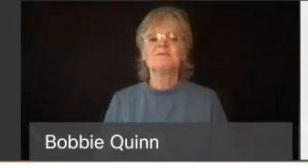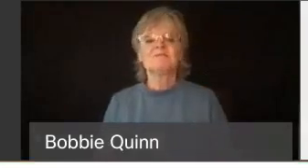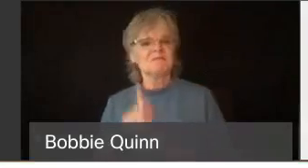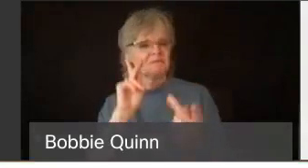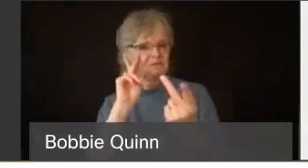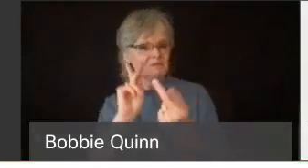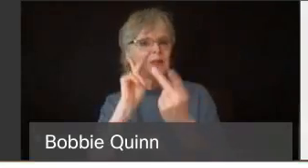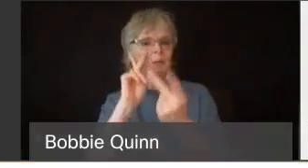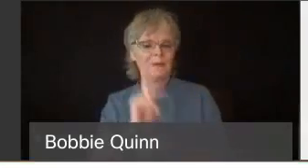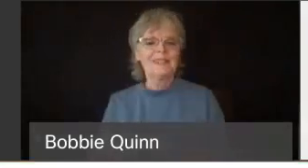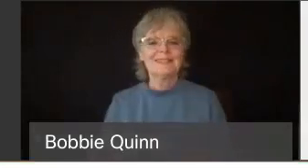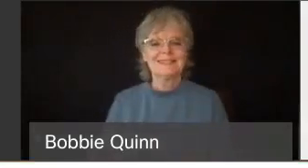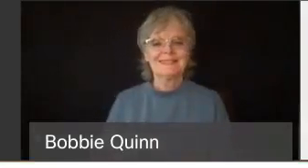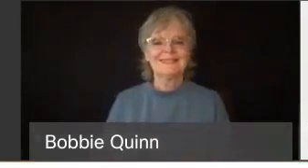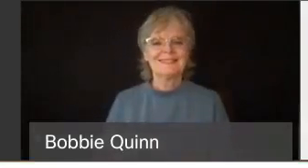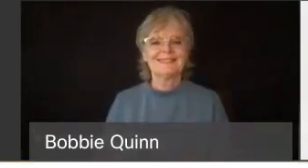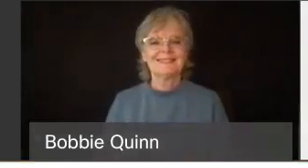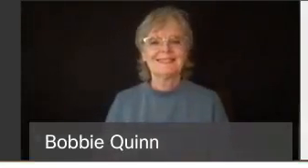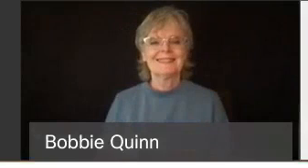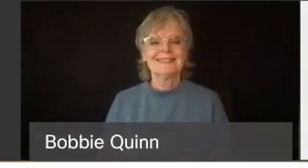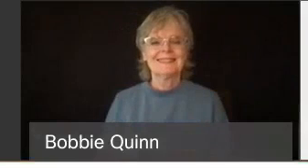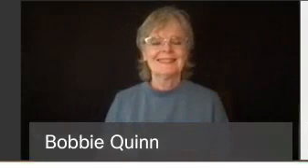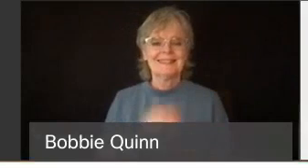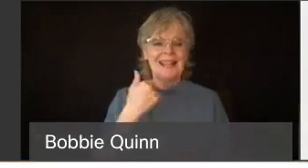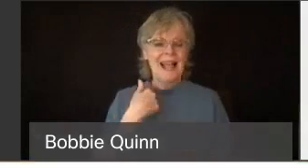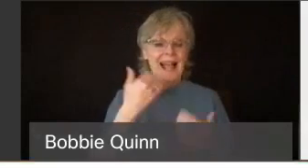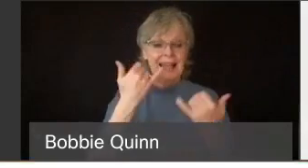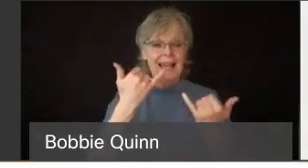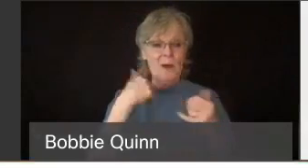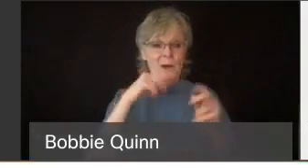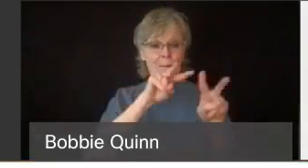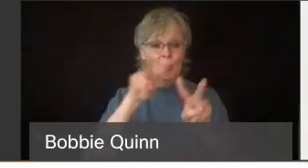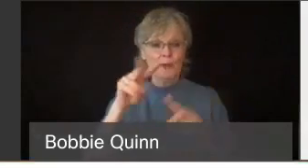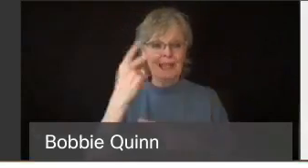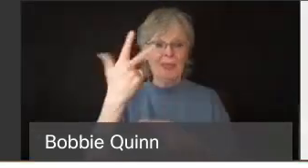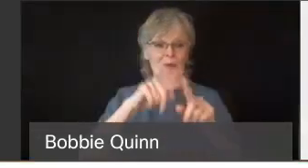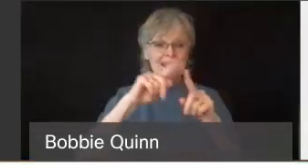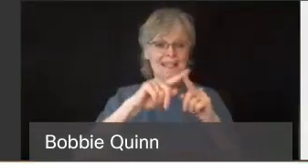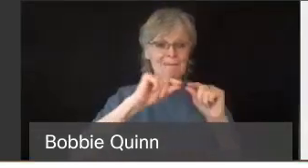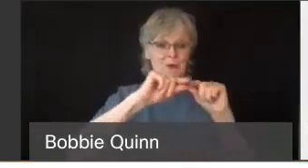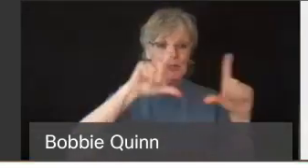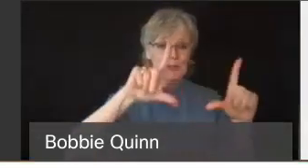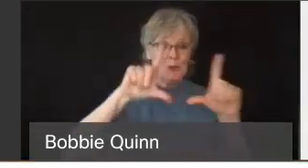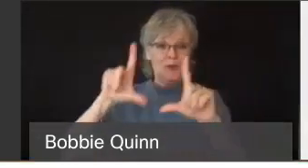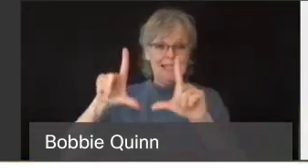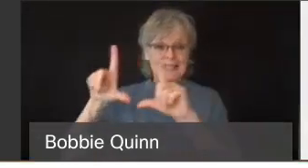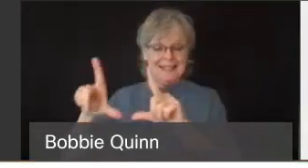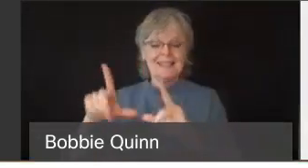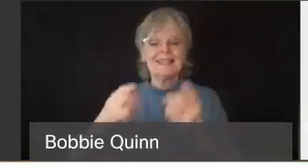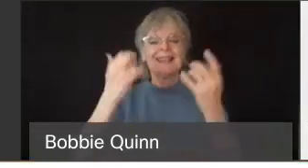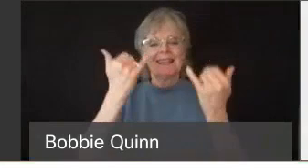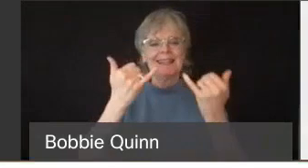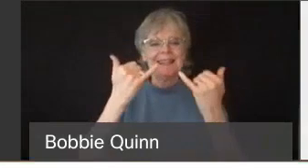Perfect. I have it on 3 screens. And so anyway, so now what we are looking